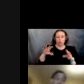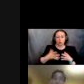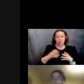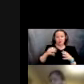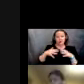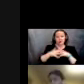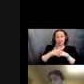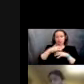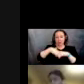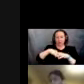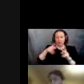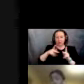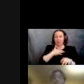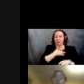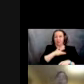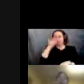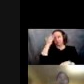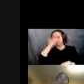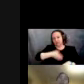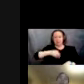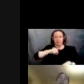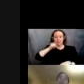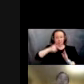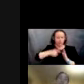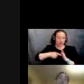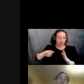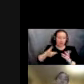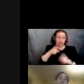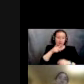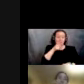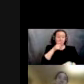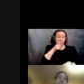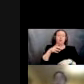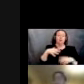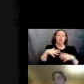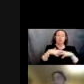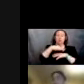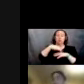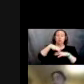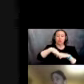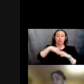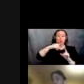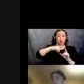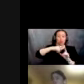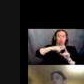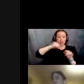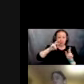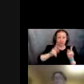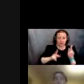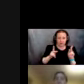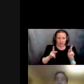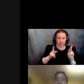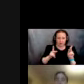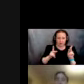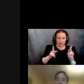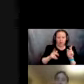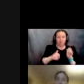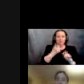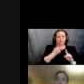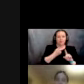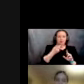who often gets overlooked are the indigenous Japanese people, in mostly in Hokkaido